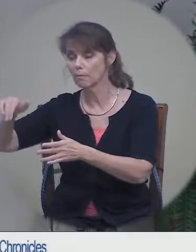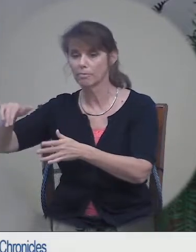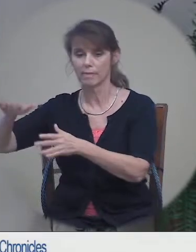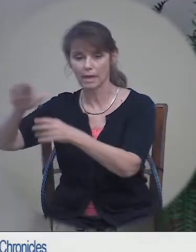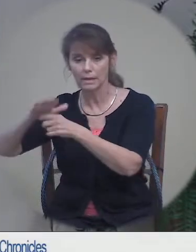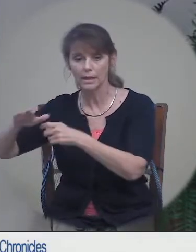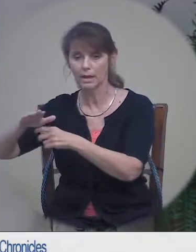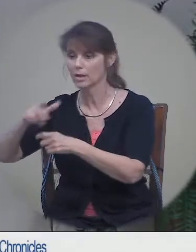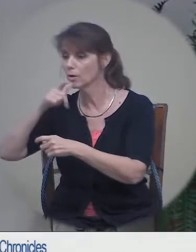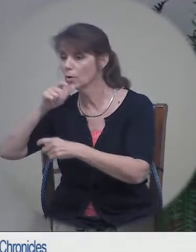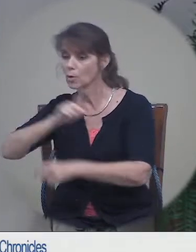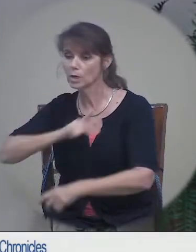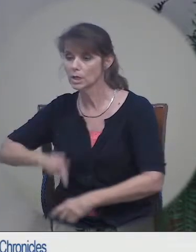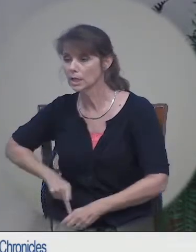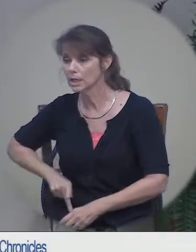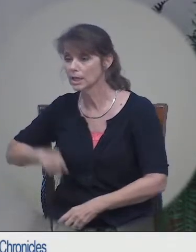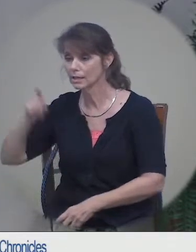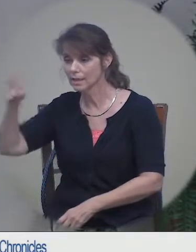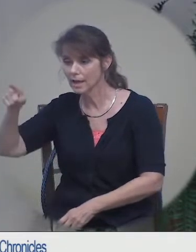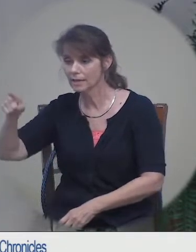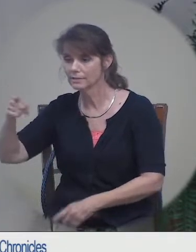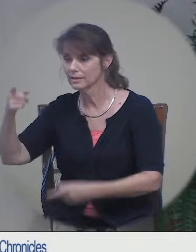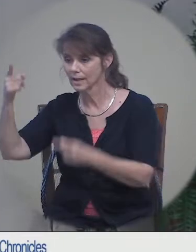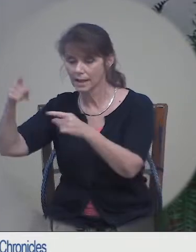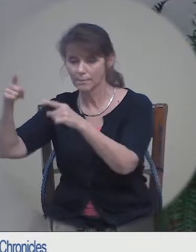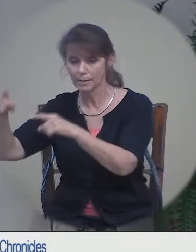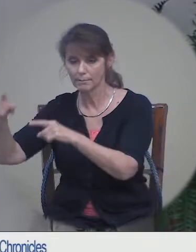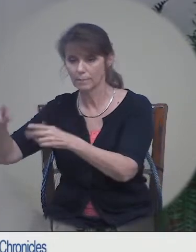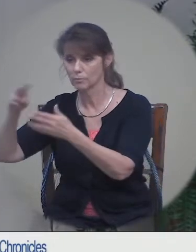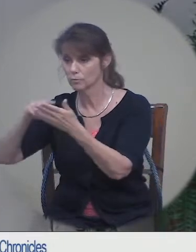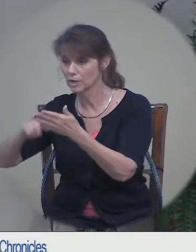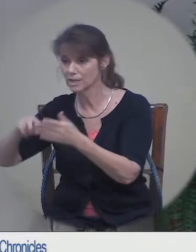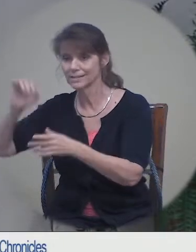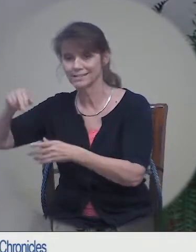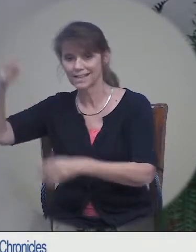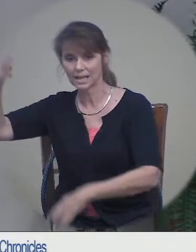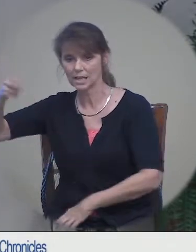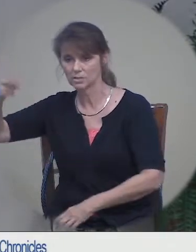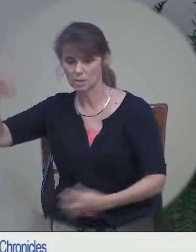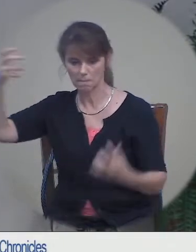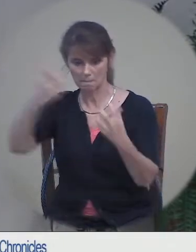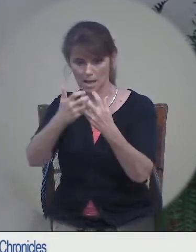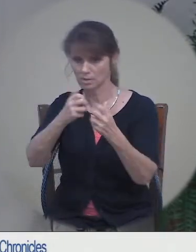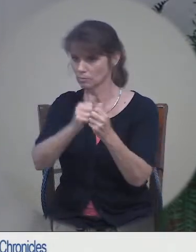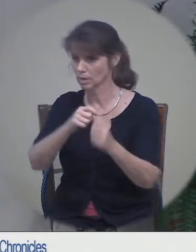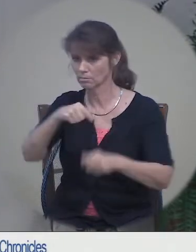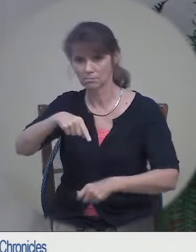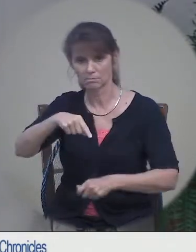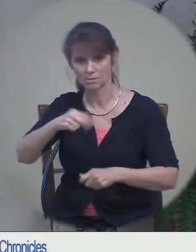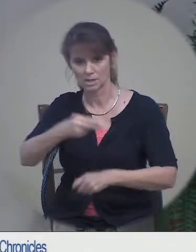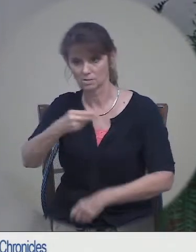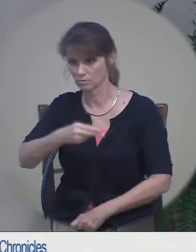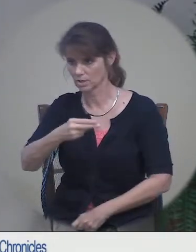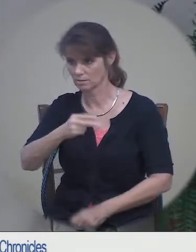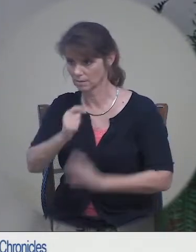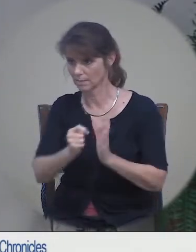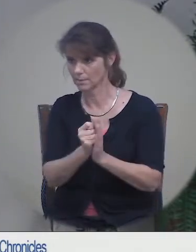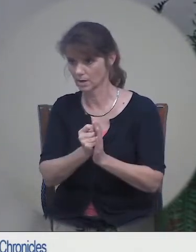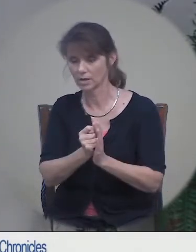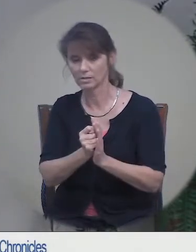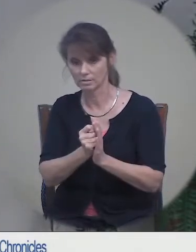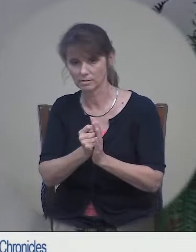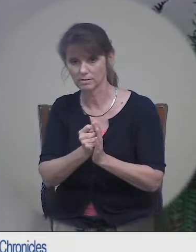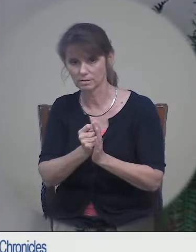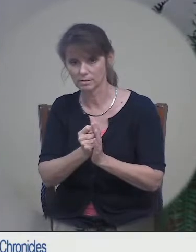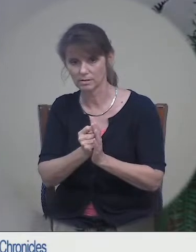they got all the dates wrong about King Hezekiah. Andy's going to go, well, I don't know. I don't know when Hezekiah reigned. But the